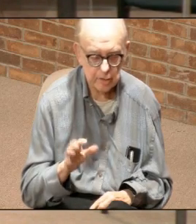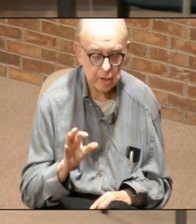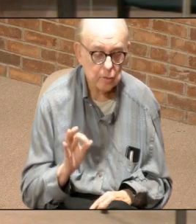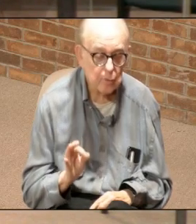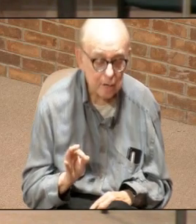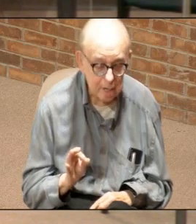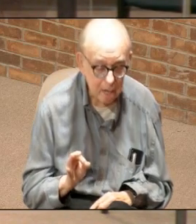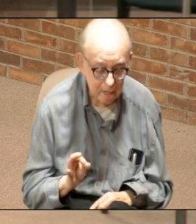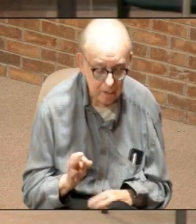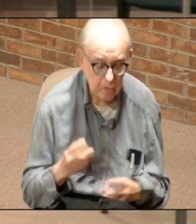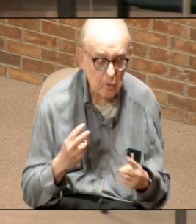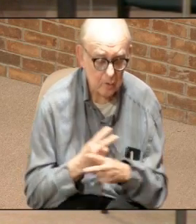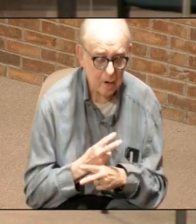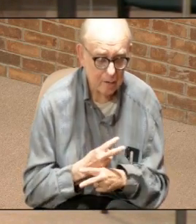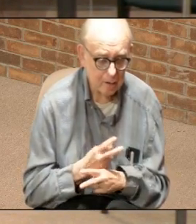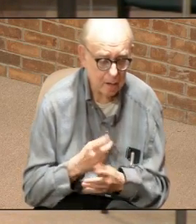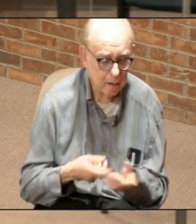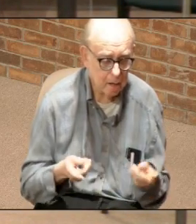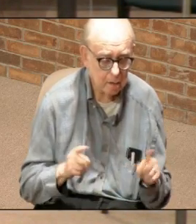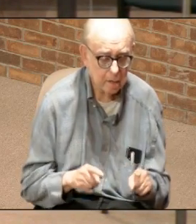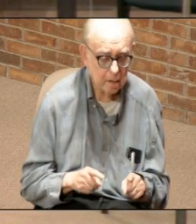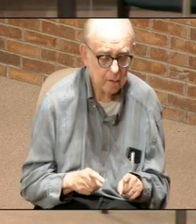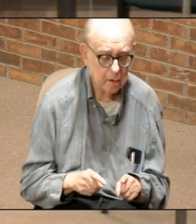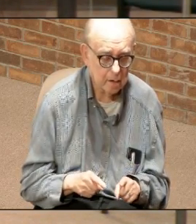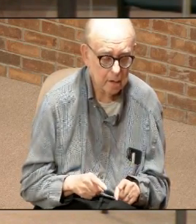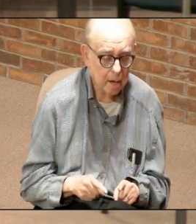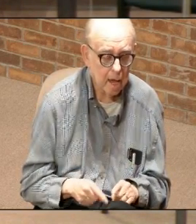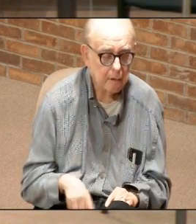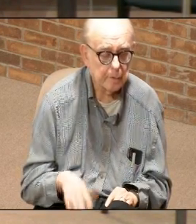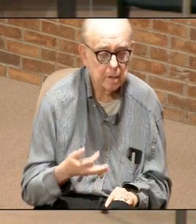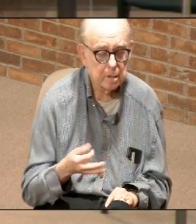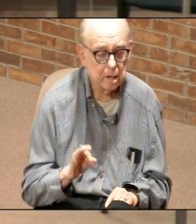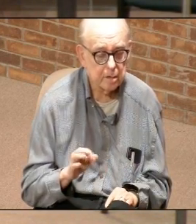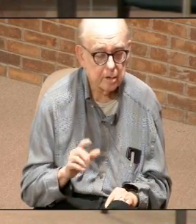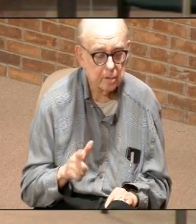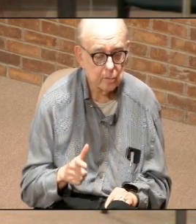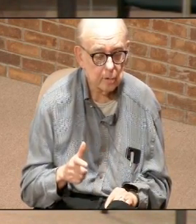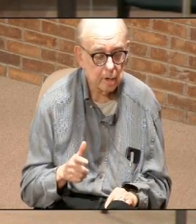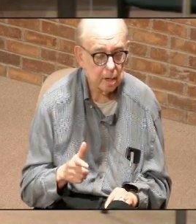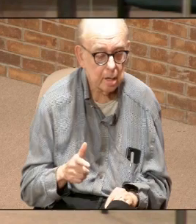1929. What happened in 1929?